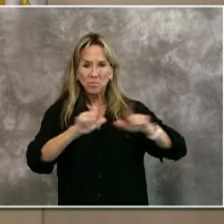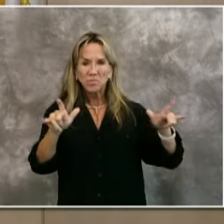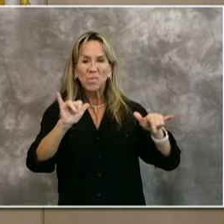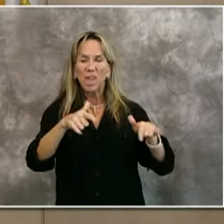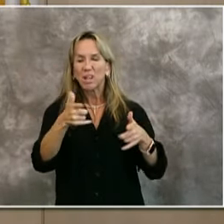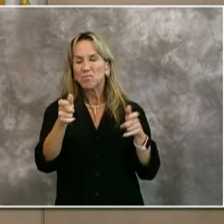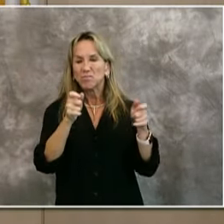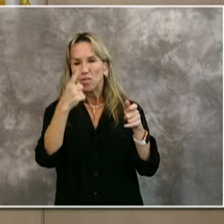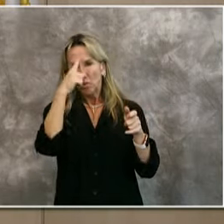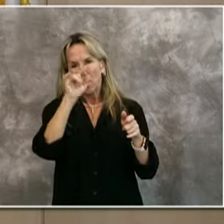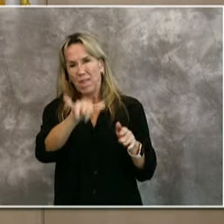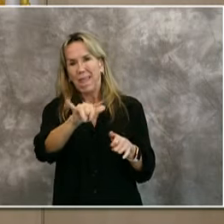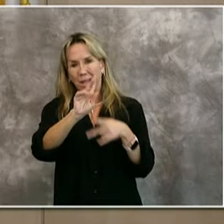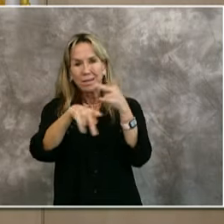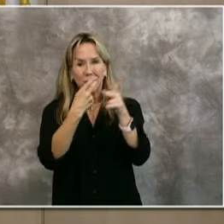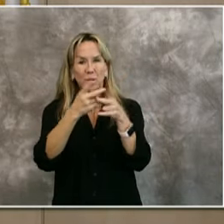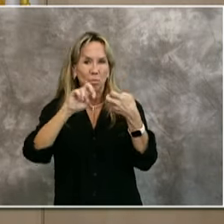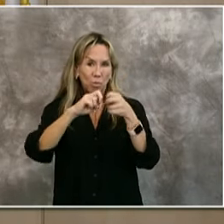issues.